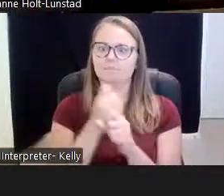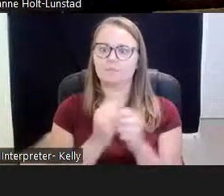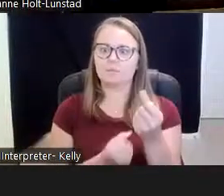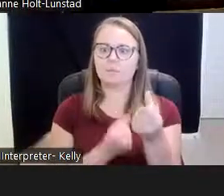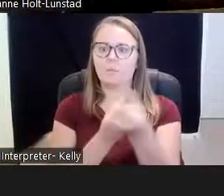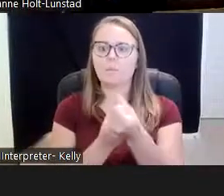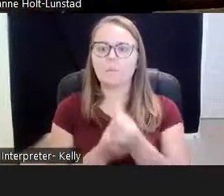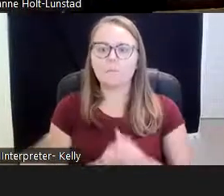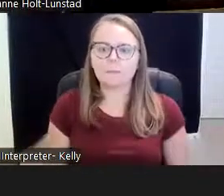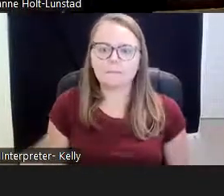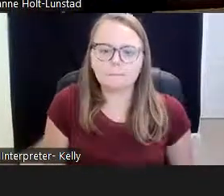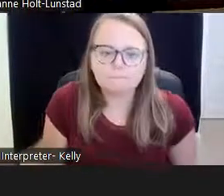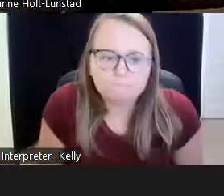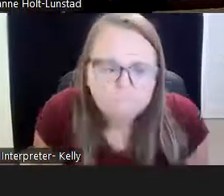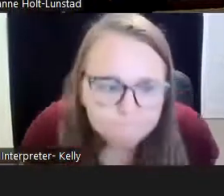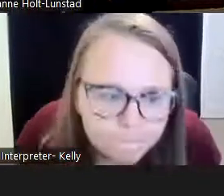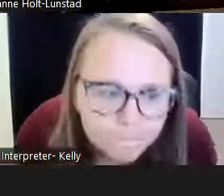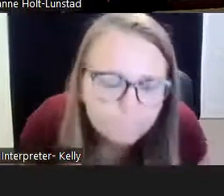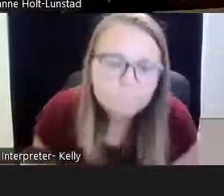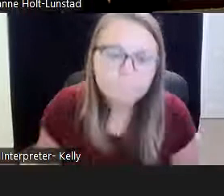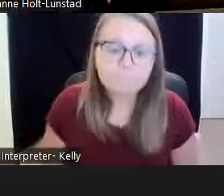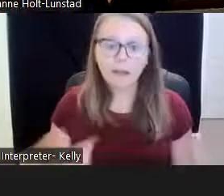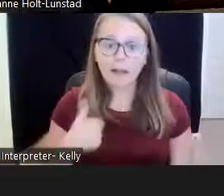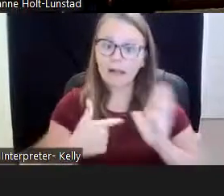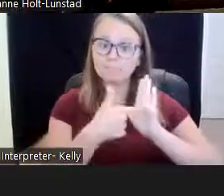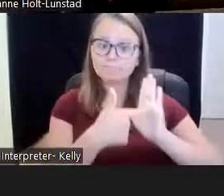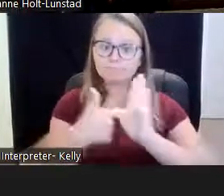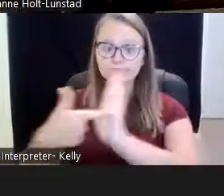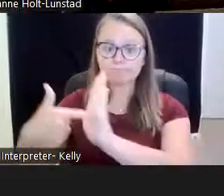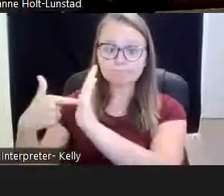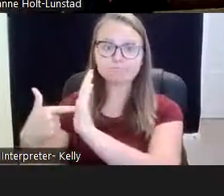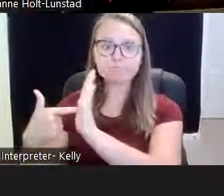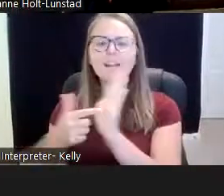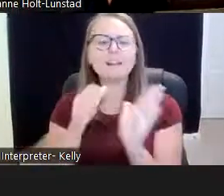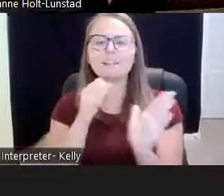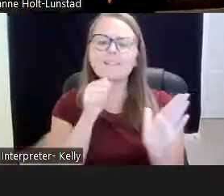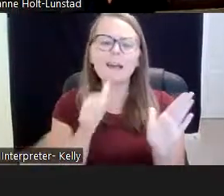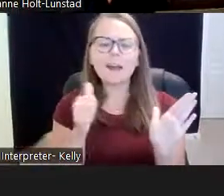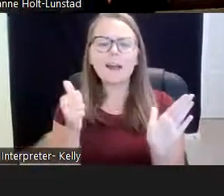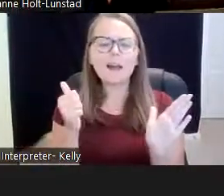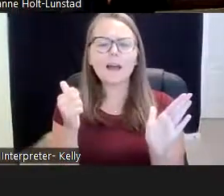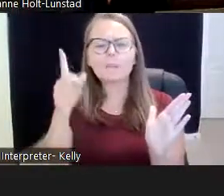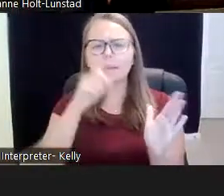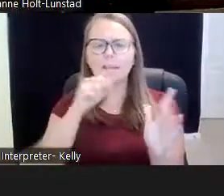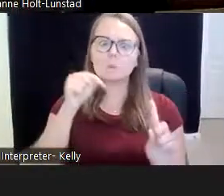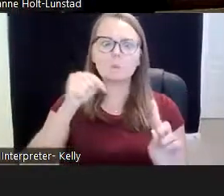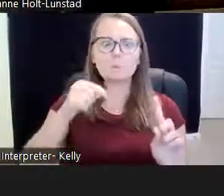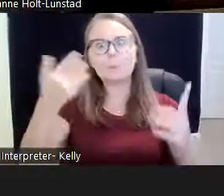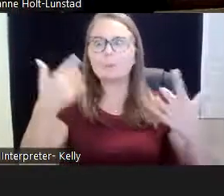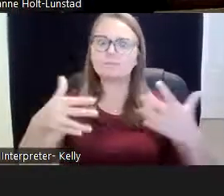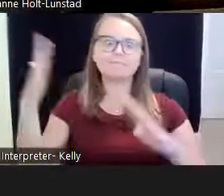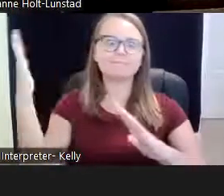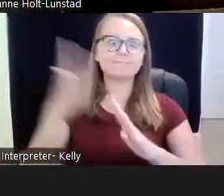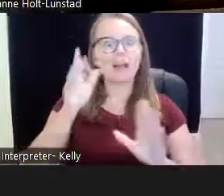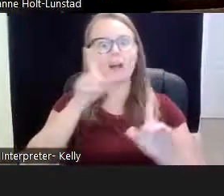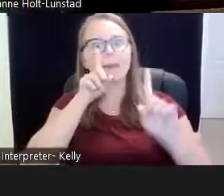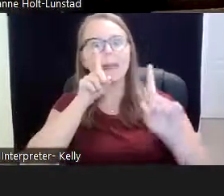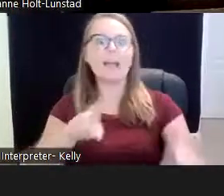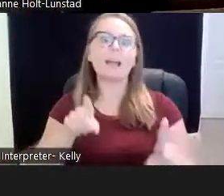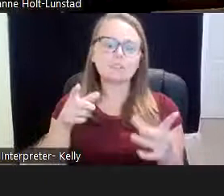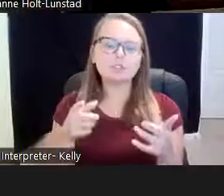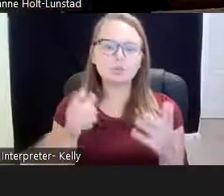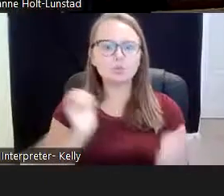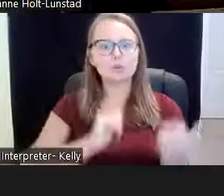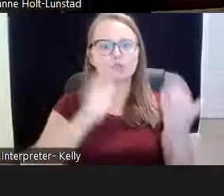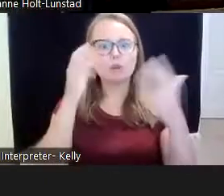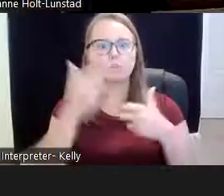And so I highlight these findings not to say that this is, you know, the answer to addressing